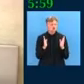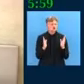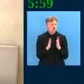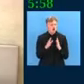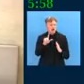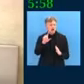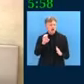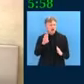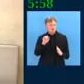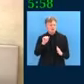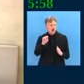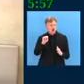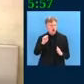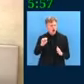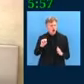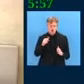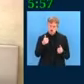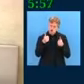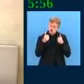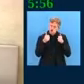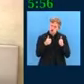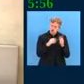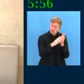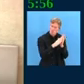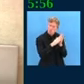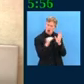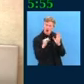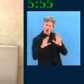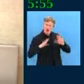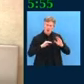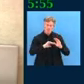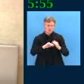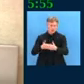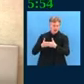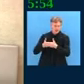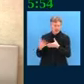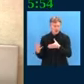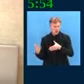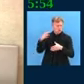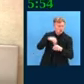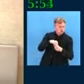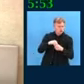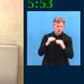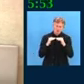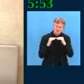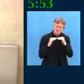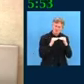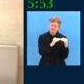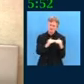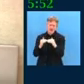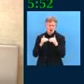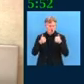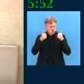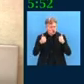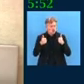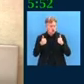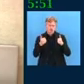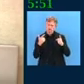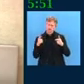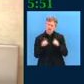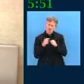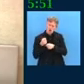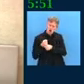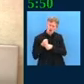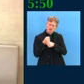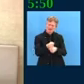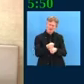for minority protection, inclusion, utmost freedom, fair, equal, and proportional representation, based on